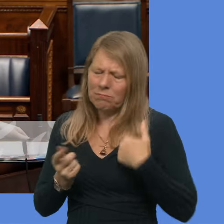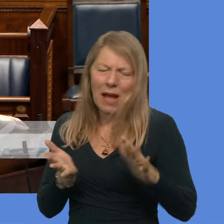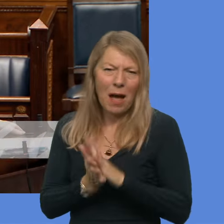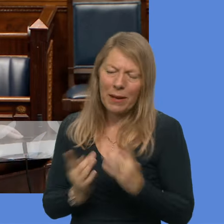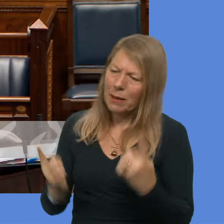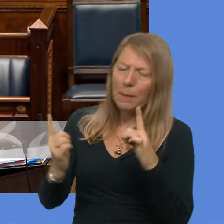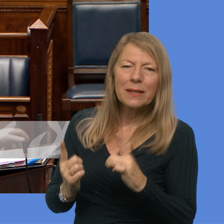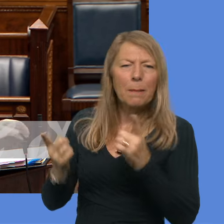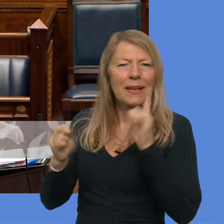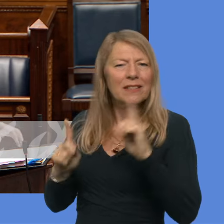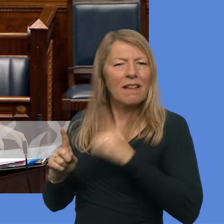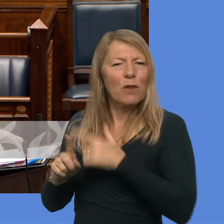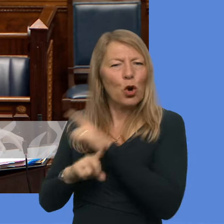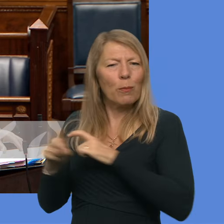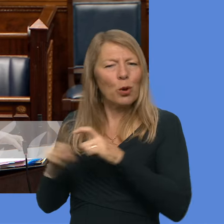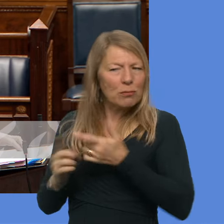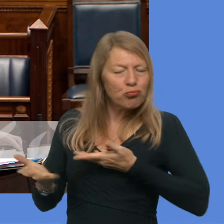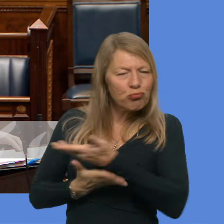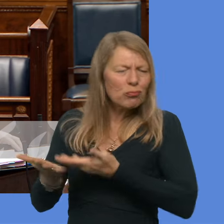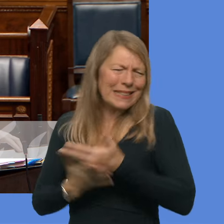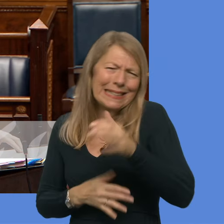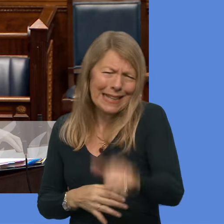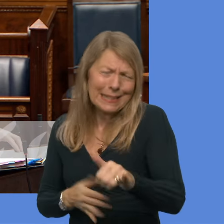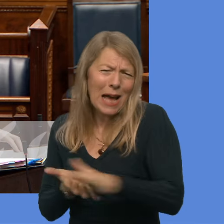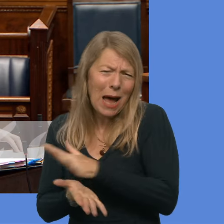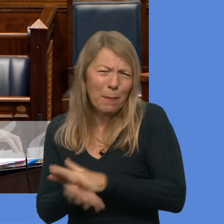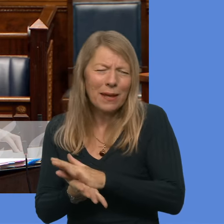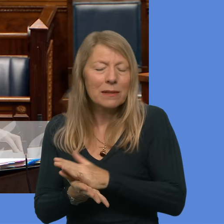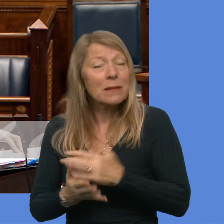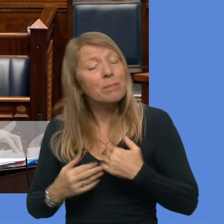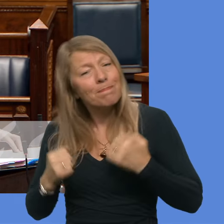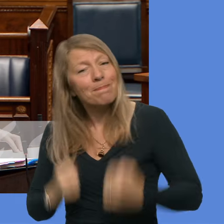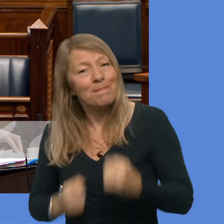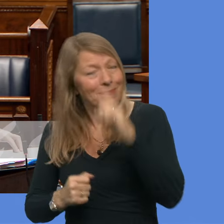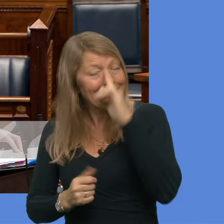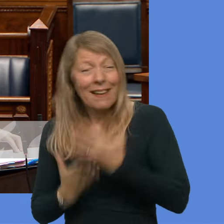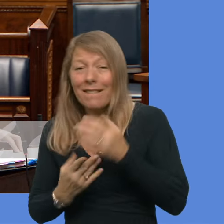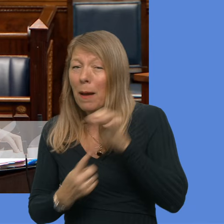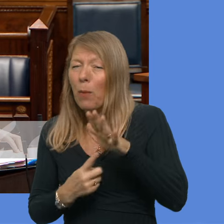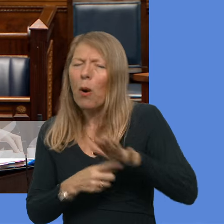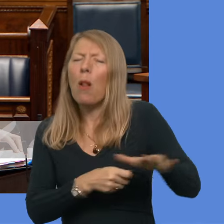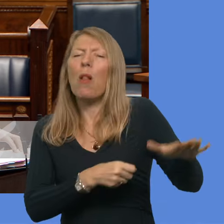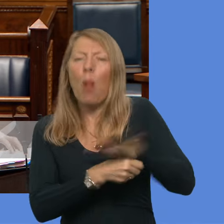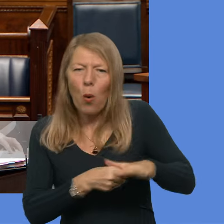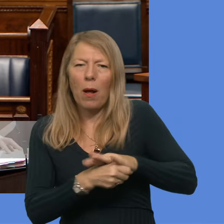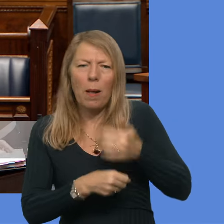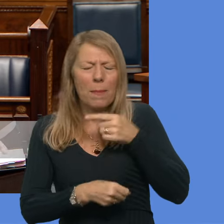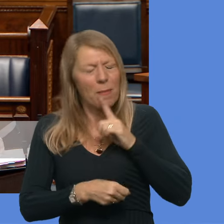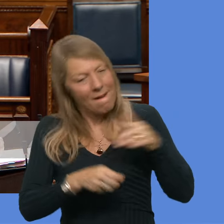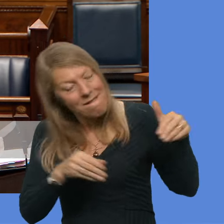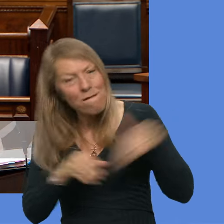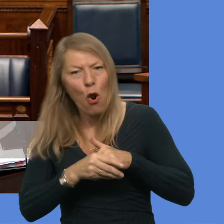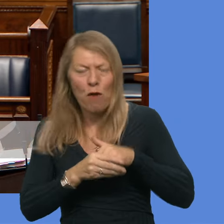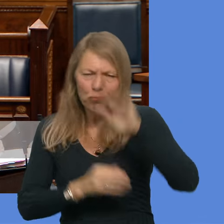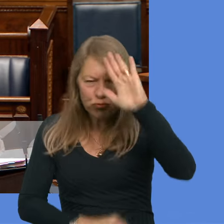But I believe the more people we have active and working in the local area deciding the economic future and best policy for that